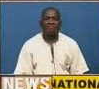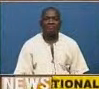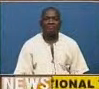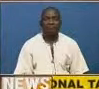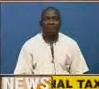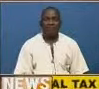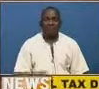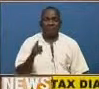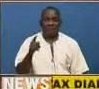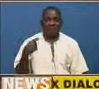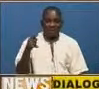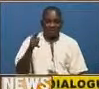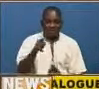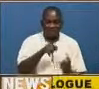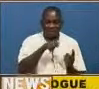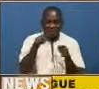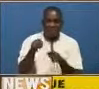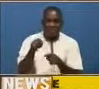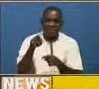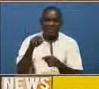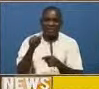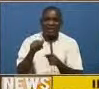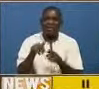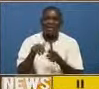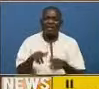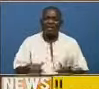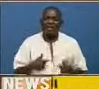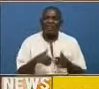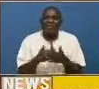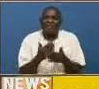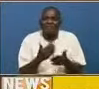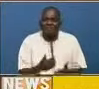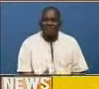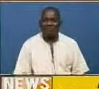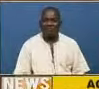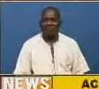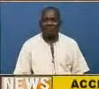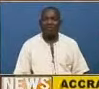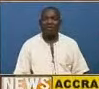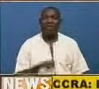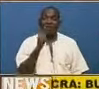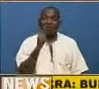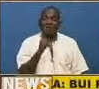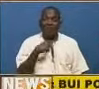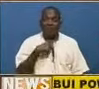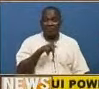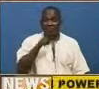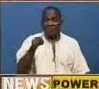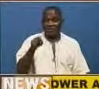Since you came to Accra, how has life been for you? It's not easy.